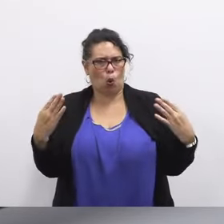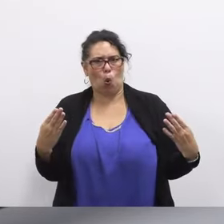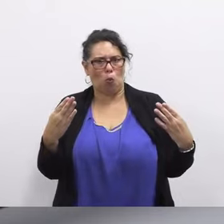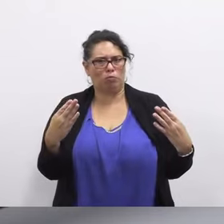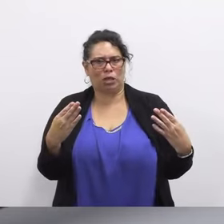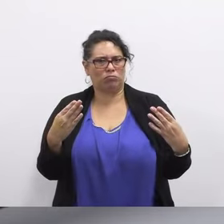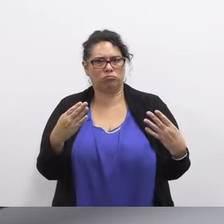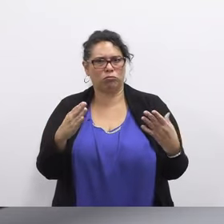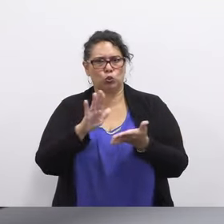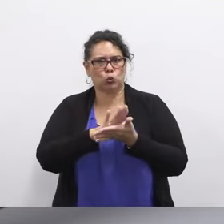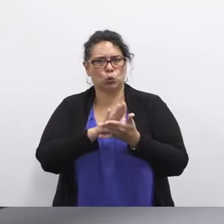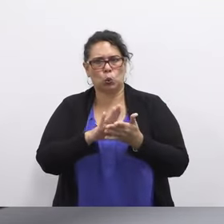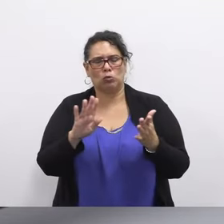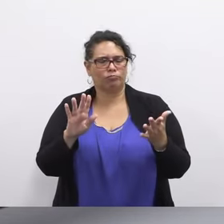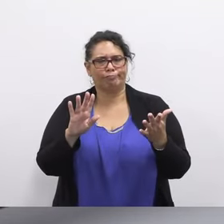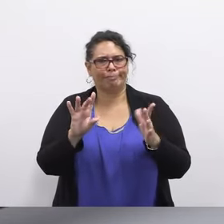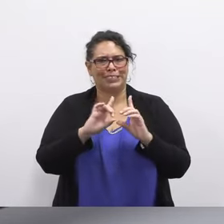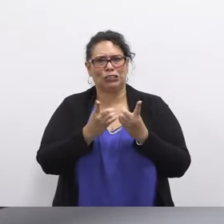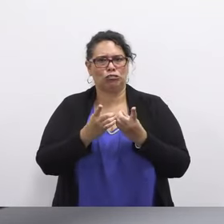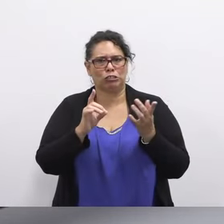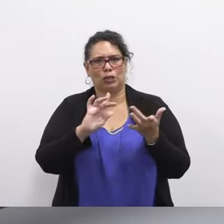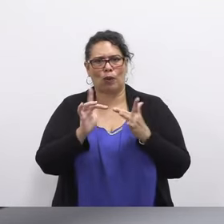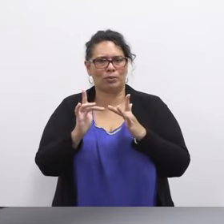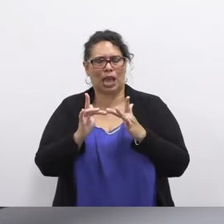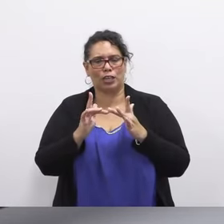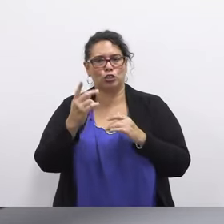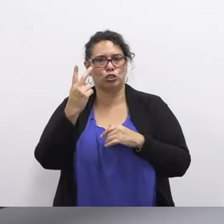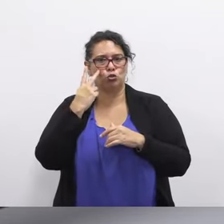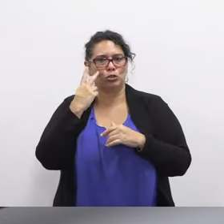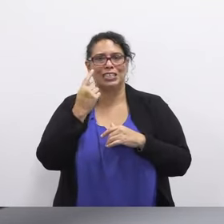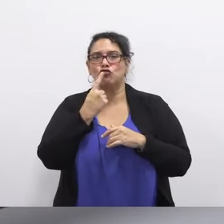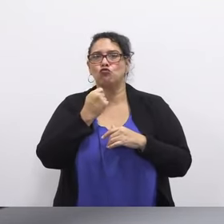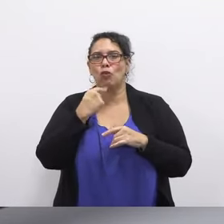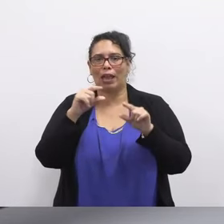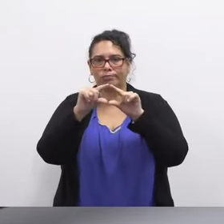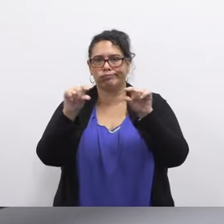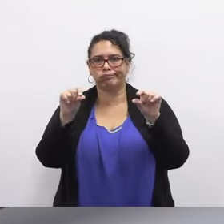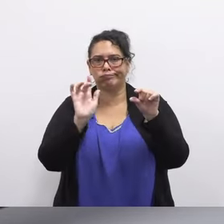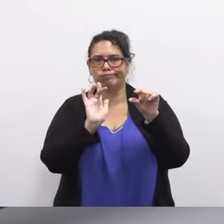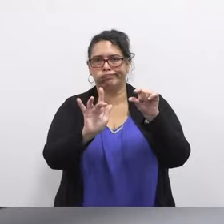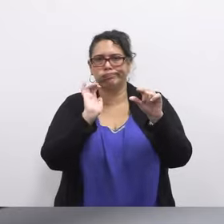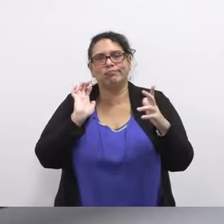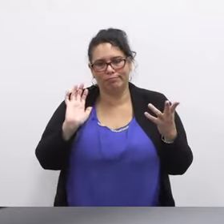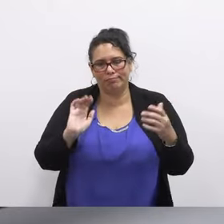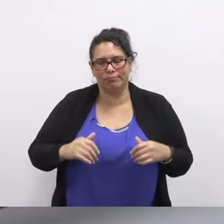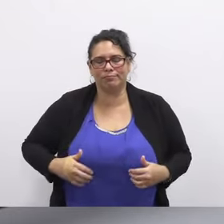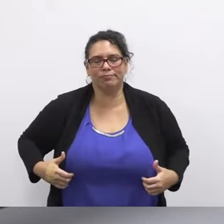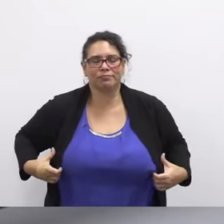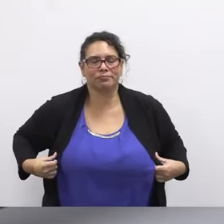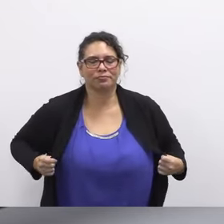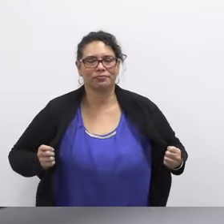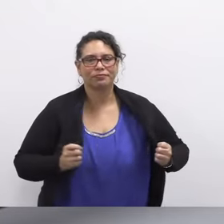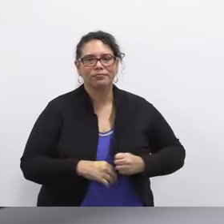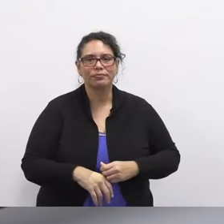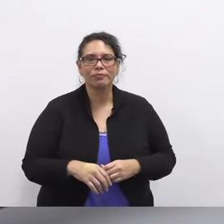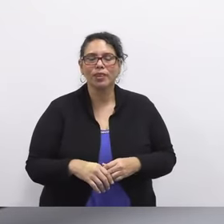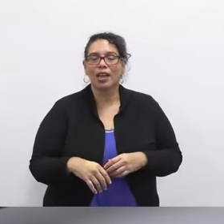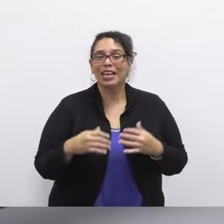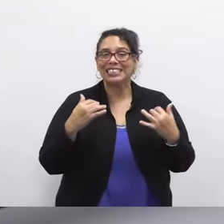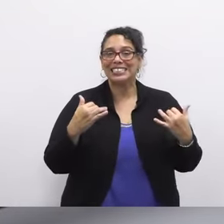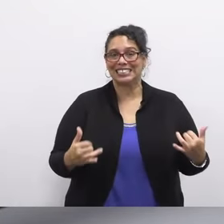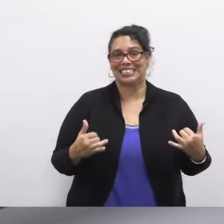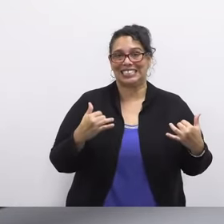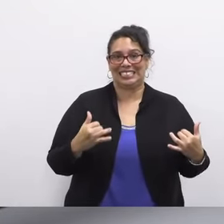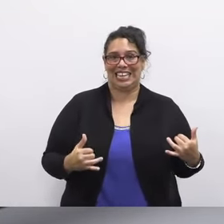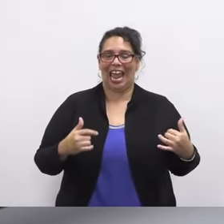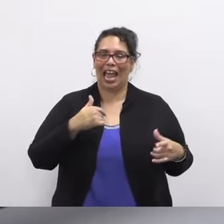information. Thank you. I will share on a really positive note in the spirit of talking about students and service. Today I spent time